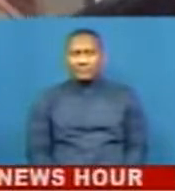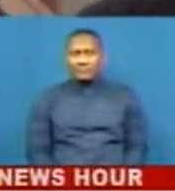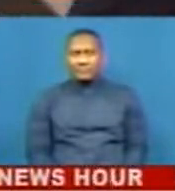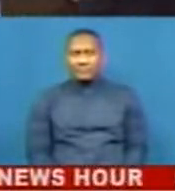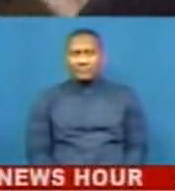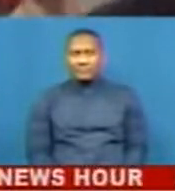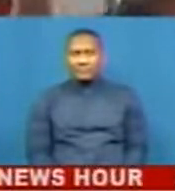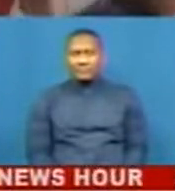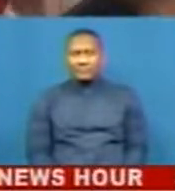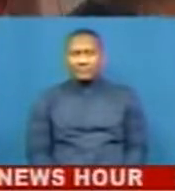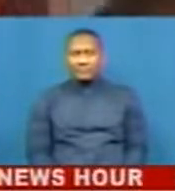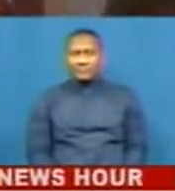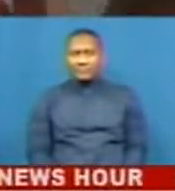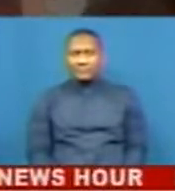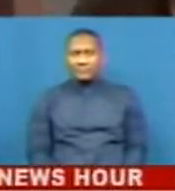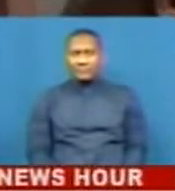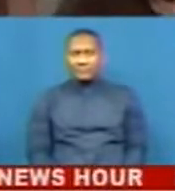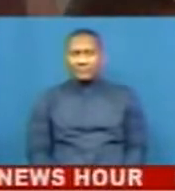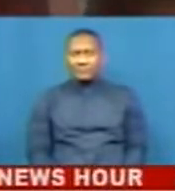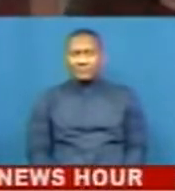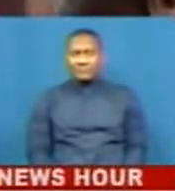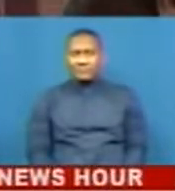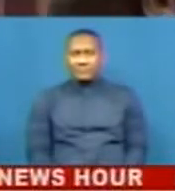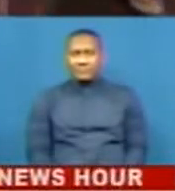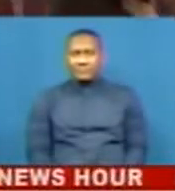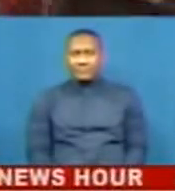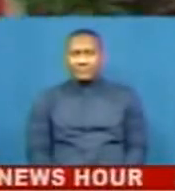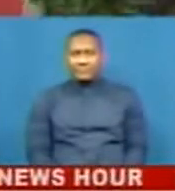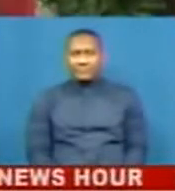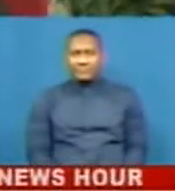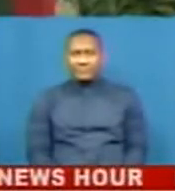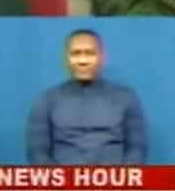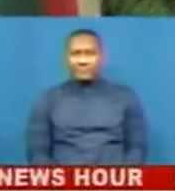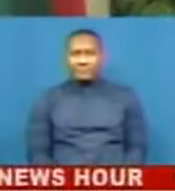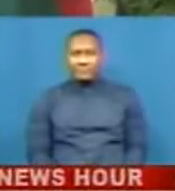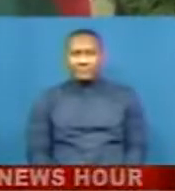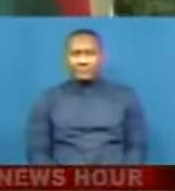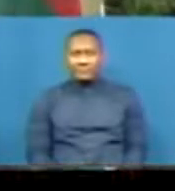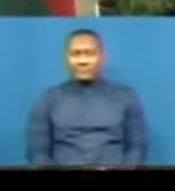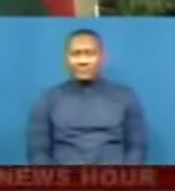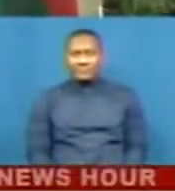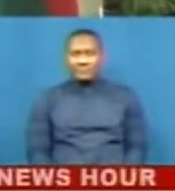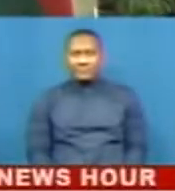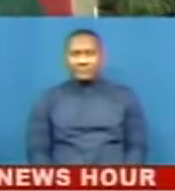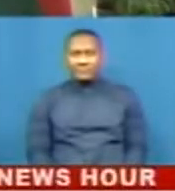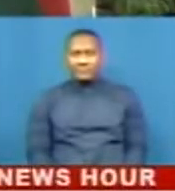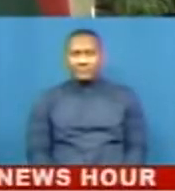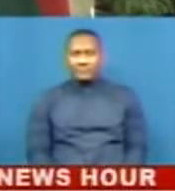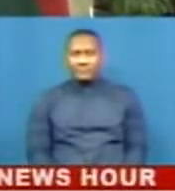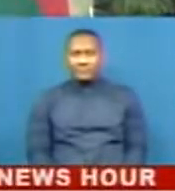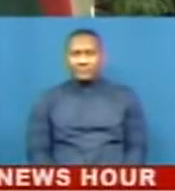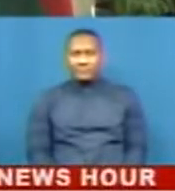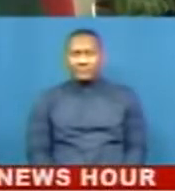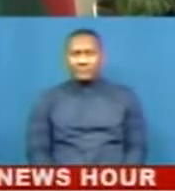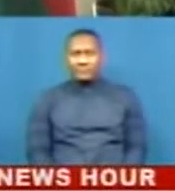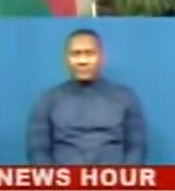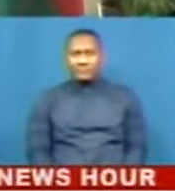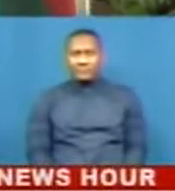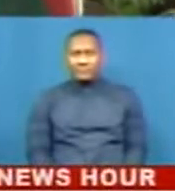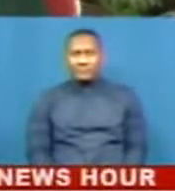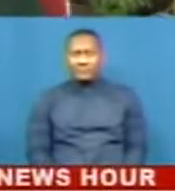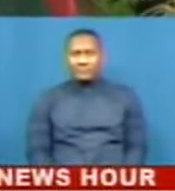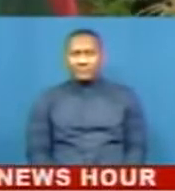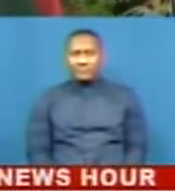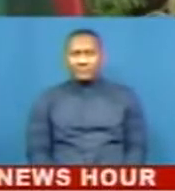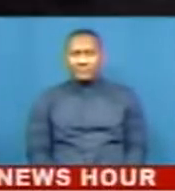visit to Ouagadougou in May last year. The two leaders met to discuss peace, security and trade